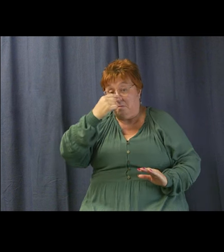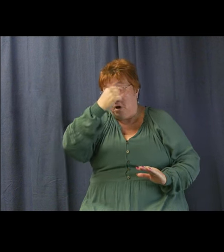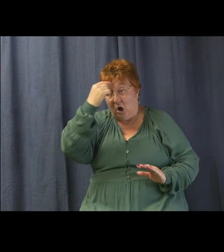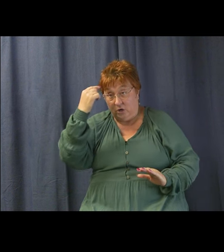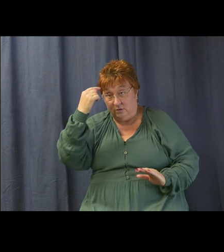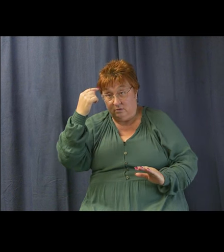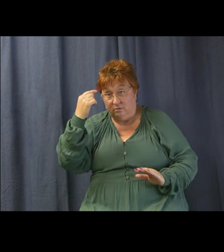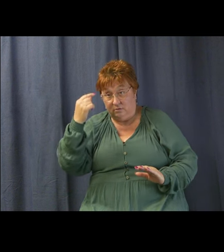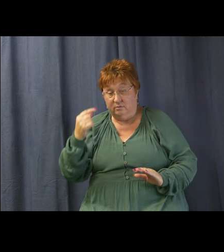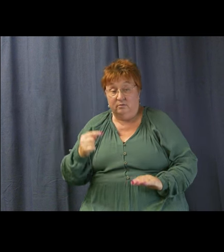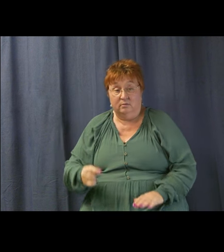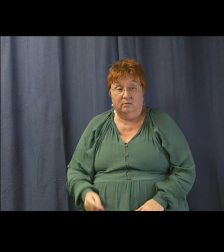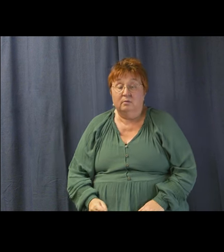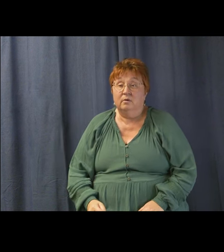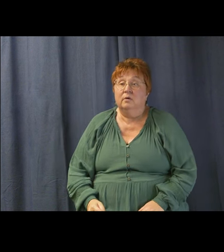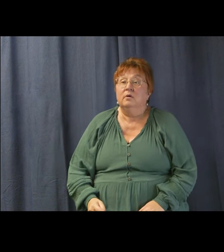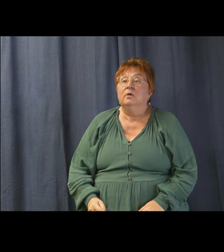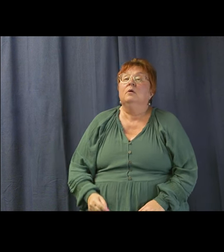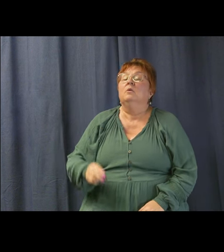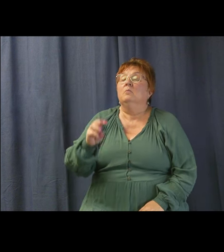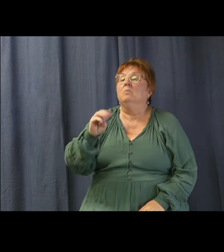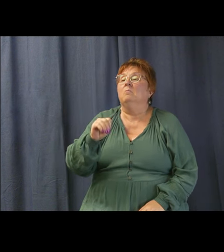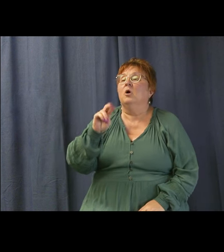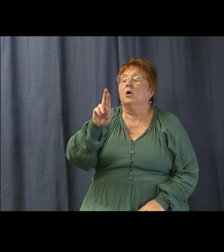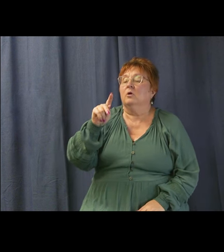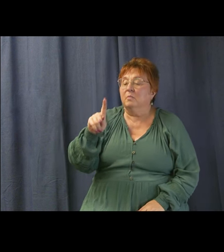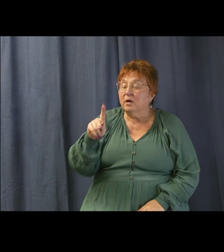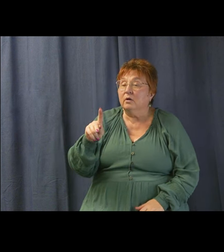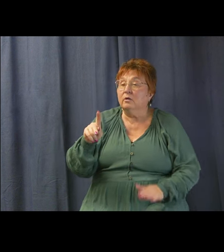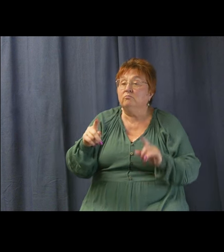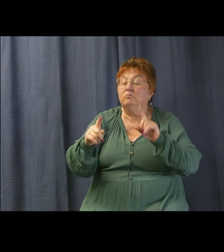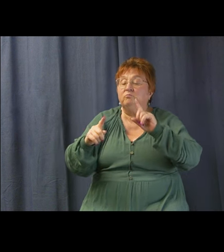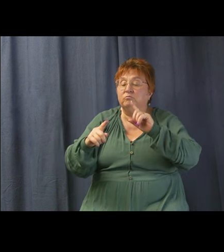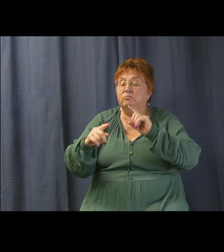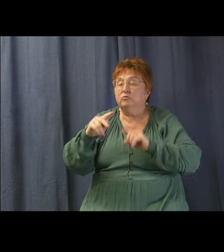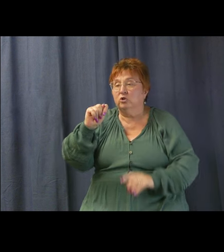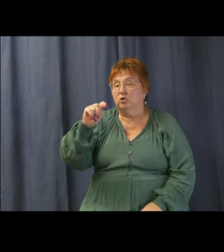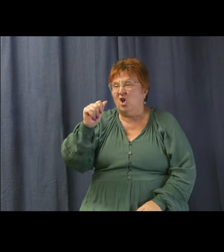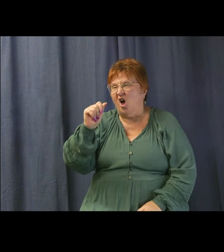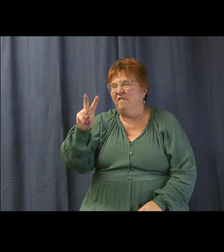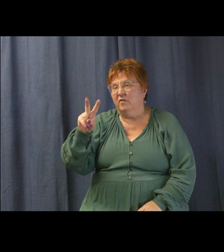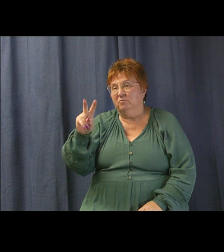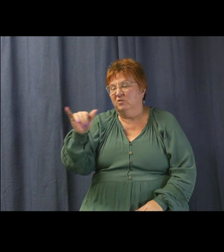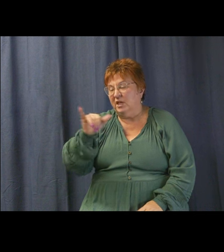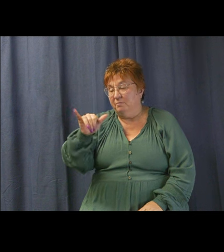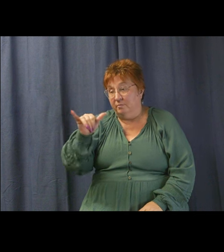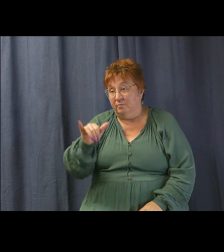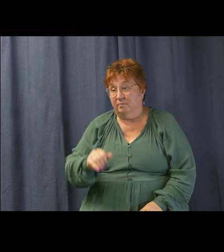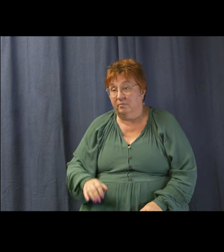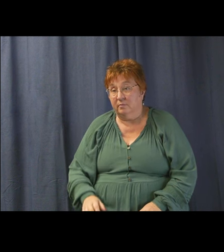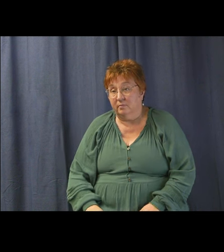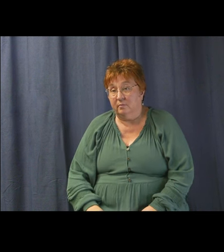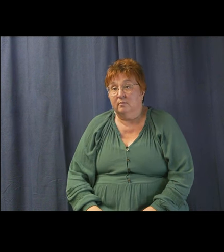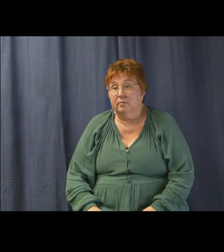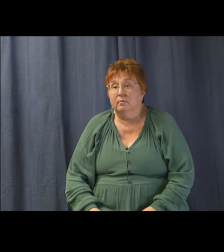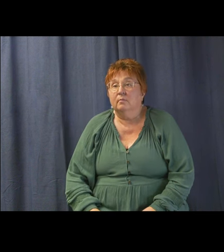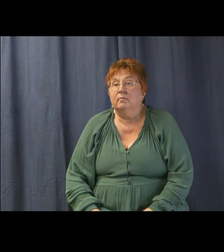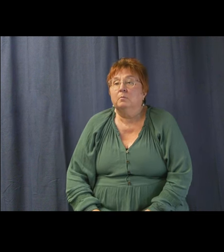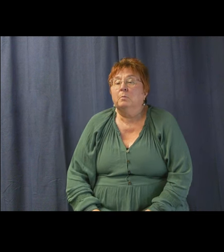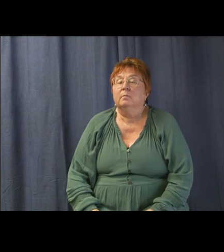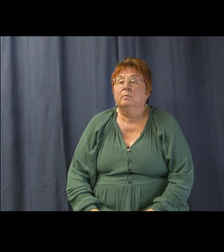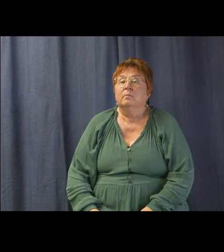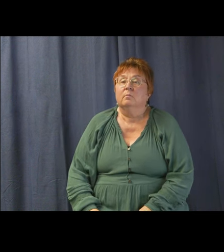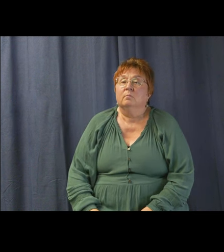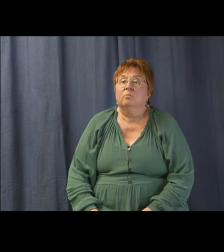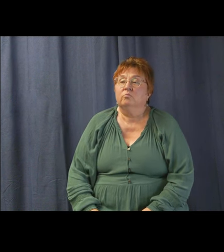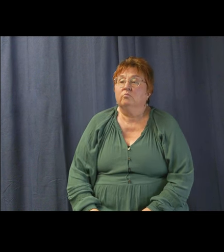mark. Well, guess what the Hebrew word for mark is? Tav. That's what it is. So what we're trying to do today